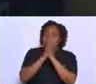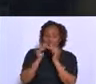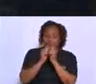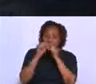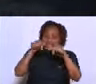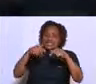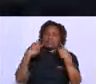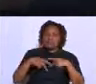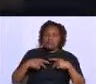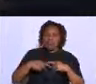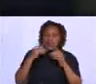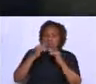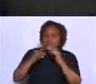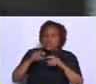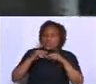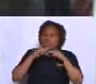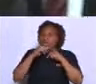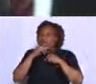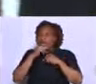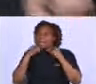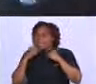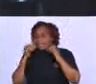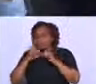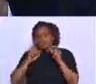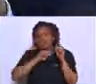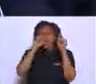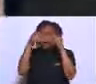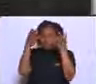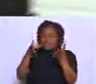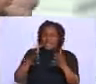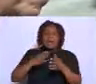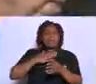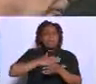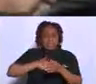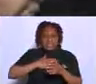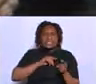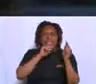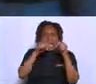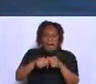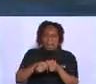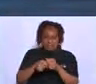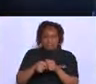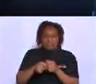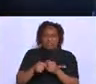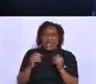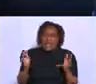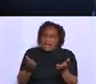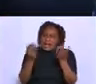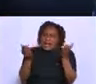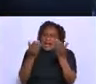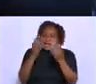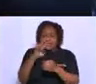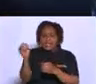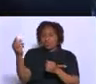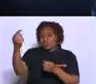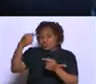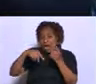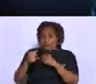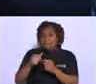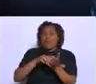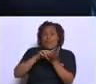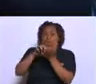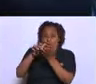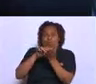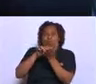kama ataweza kuja mpaka huku sawa, lakini tuendelee kuatia moyo. Sogea, sogea, sogea. Njoo, njoo, njoo, tembea, tembea,